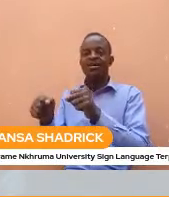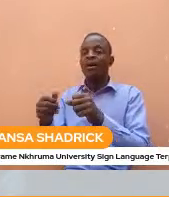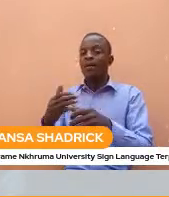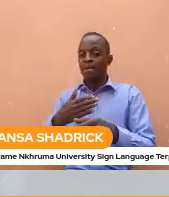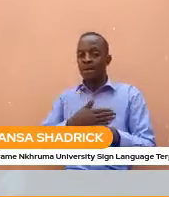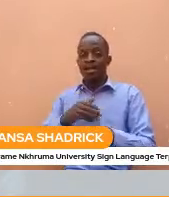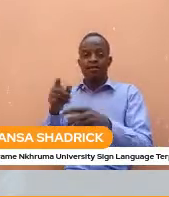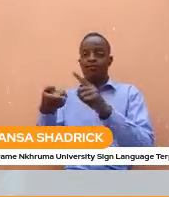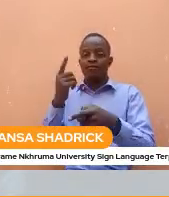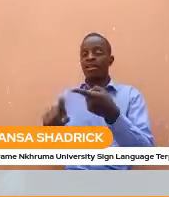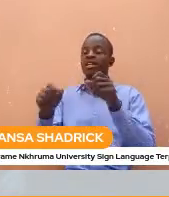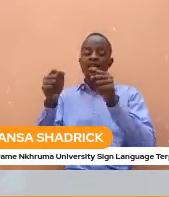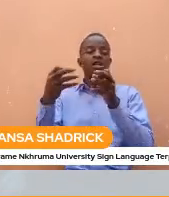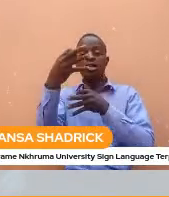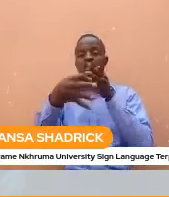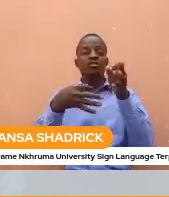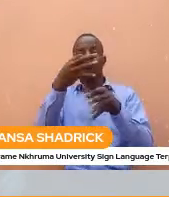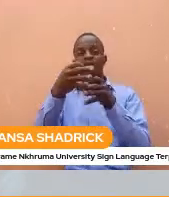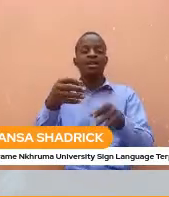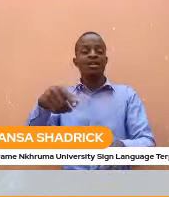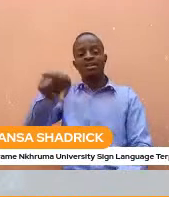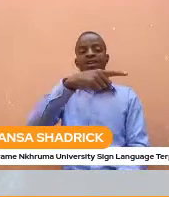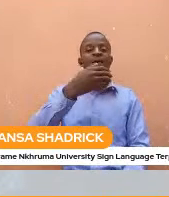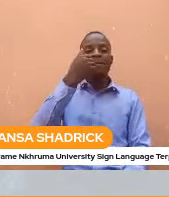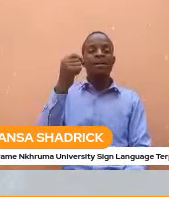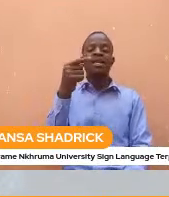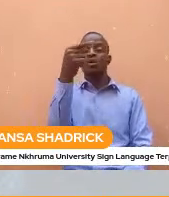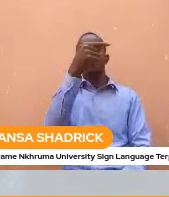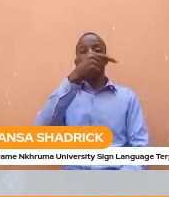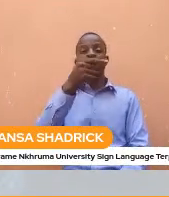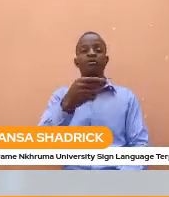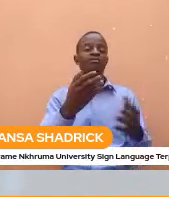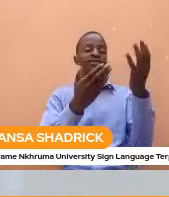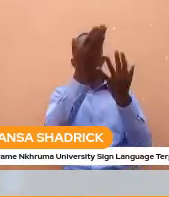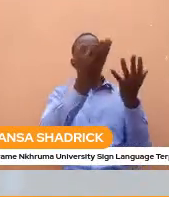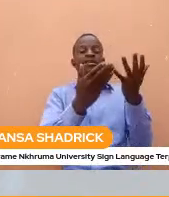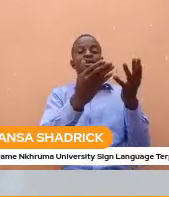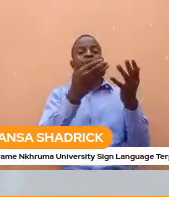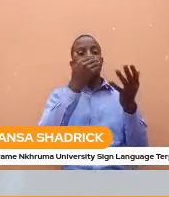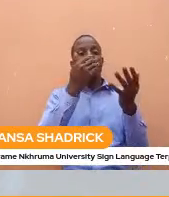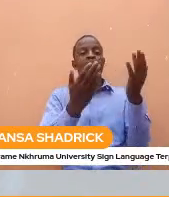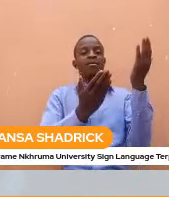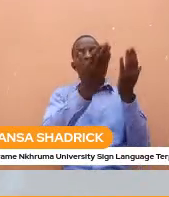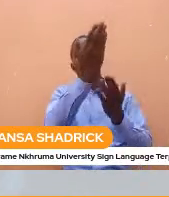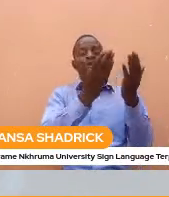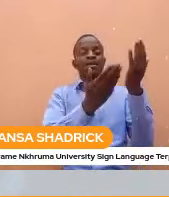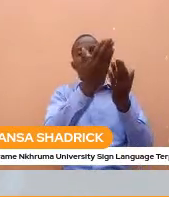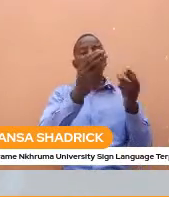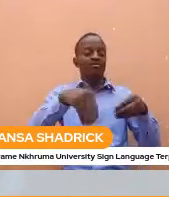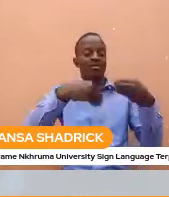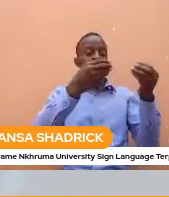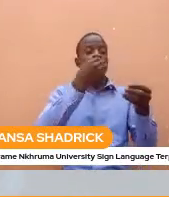exactly contraceptives to settle for, I think a service provider is in a better position to answer that question.